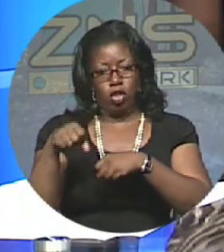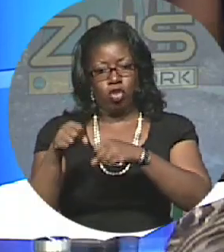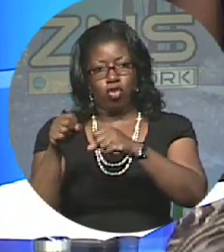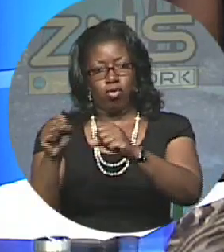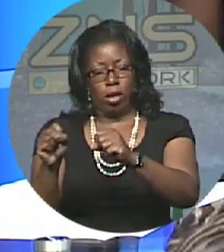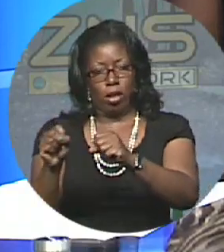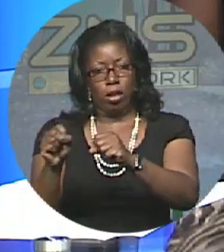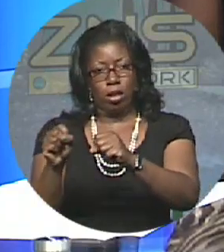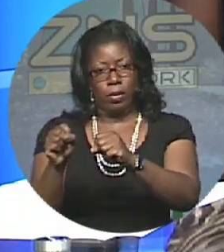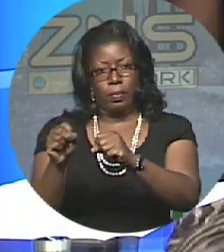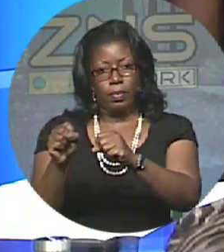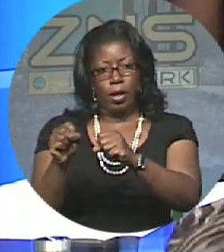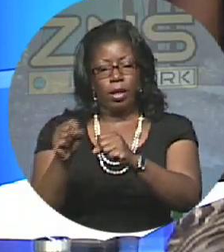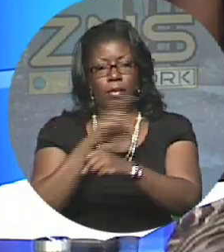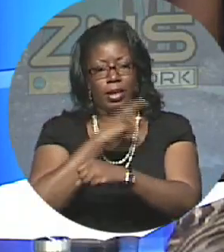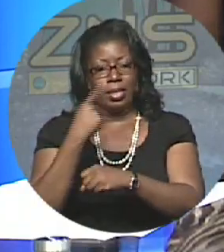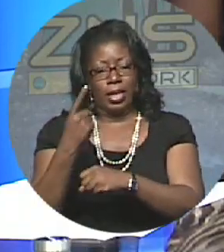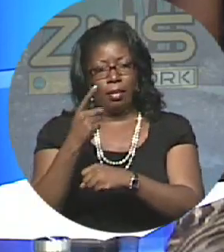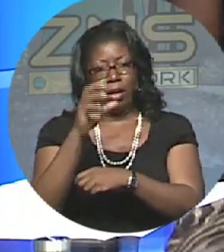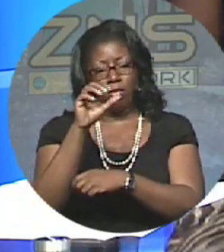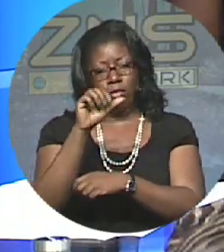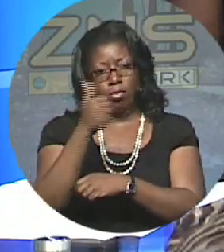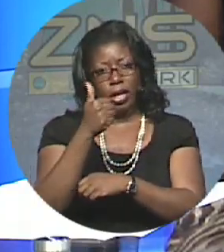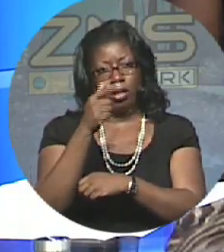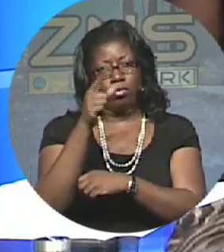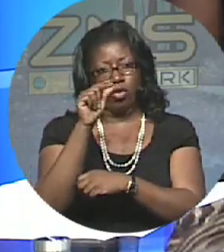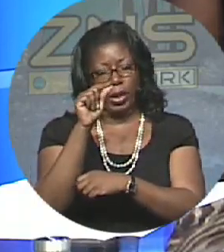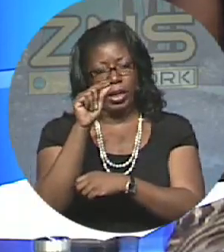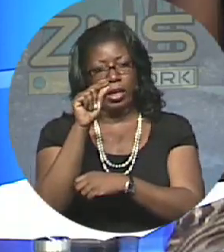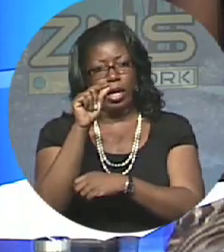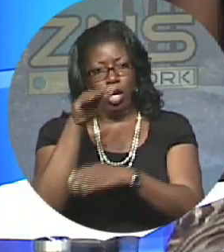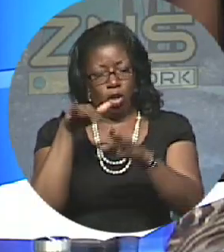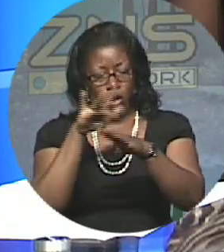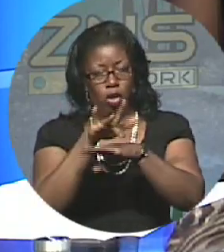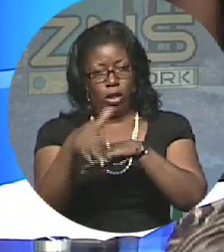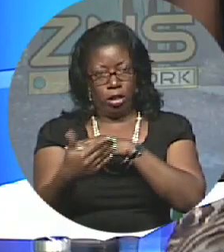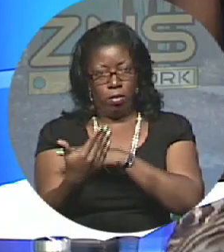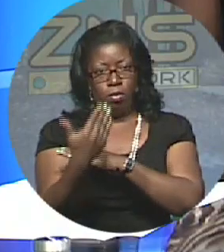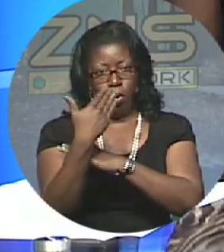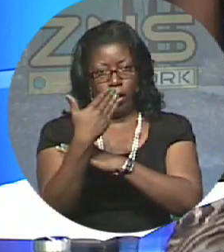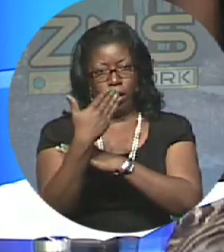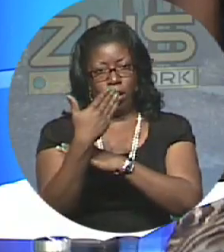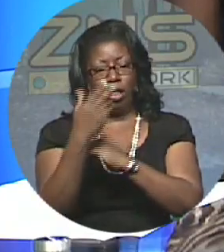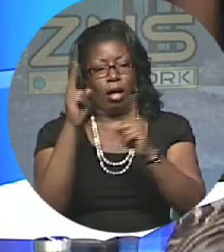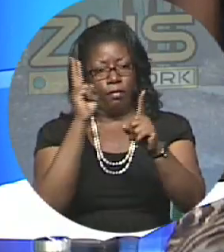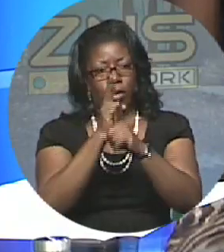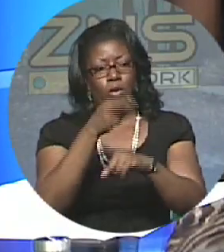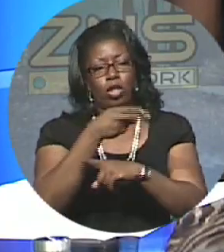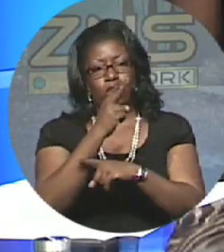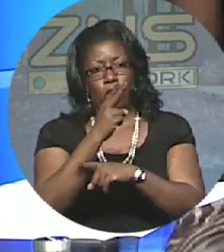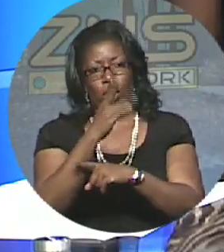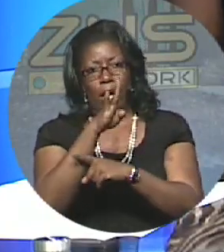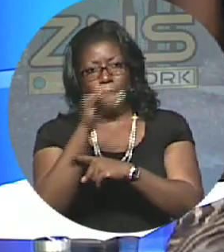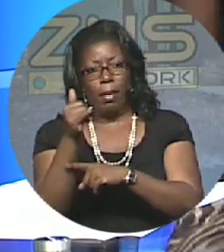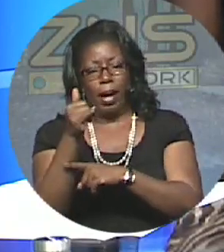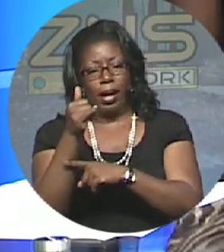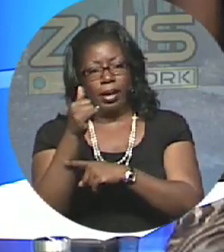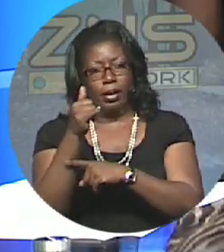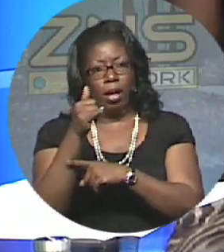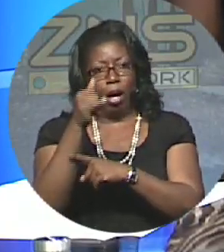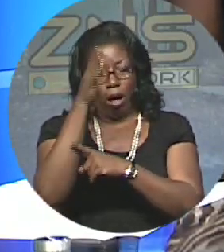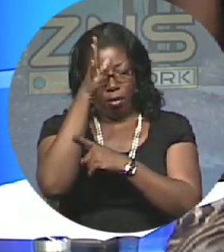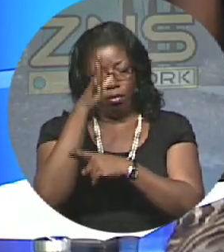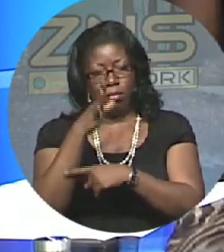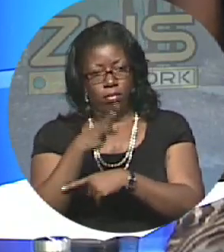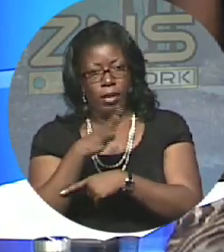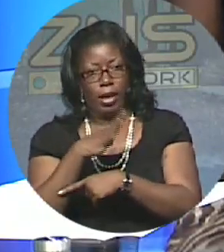Alley. Police report that it was around 10:20 a.m. when the victim was reportedly approached and subsequently shot by a masked male. Police are